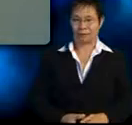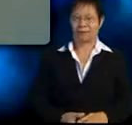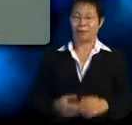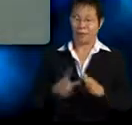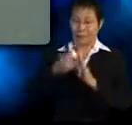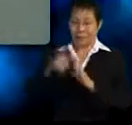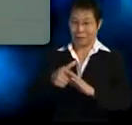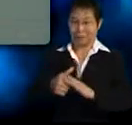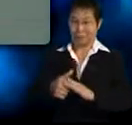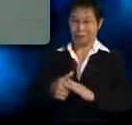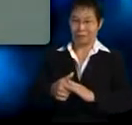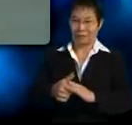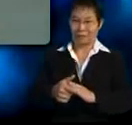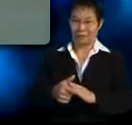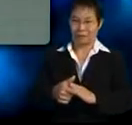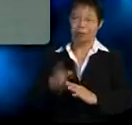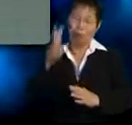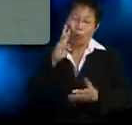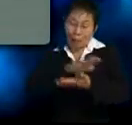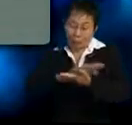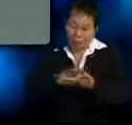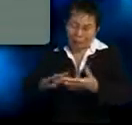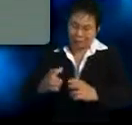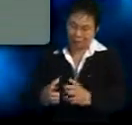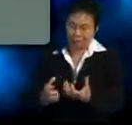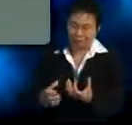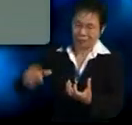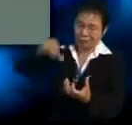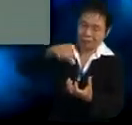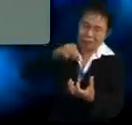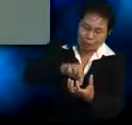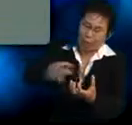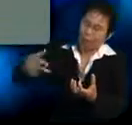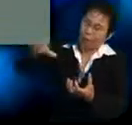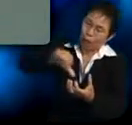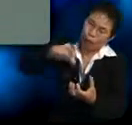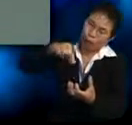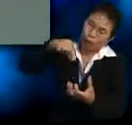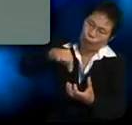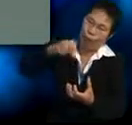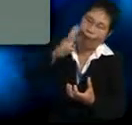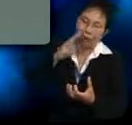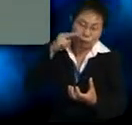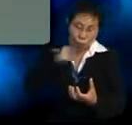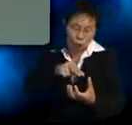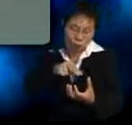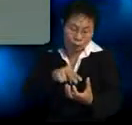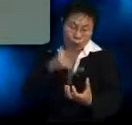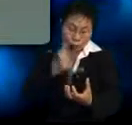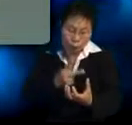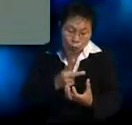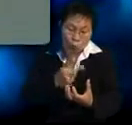We'll then add a few drops of distilled water and observe carefully what happens to the